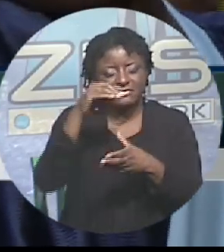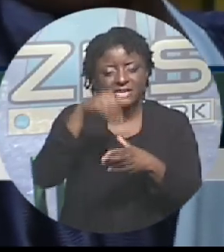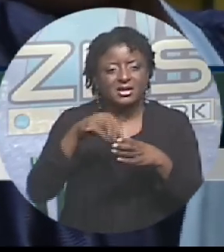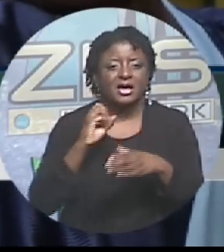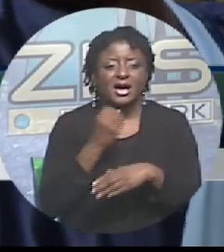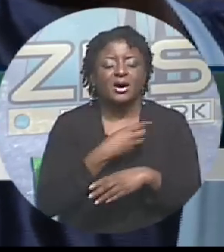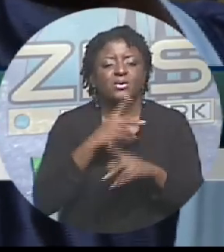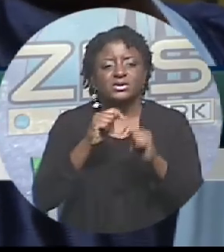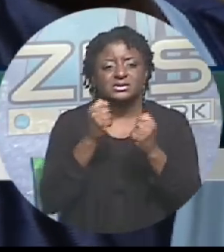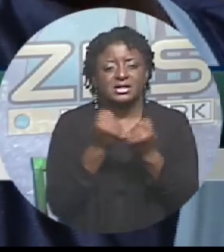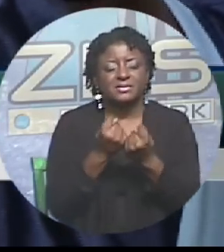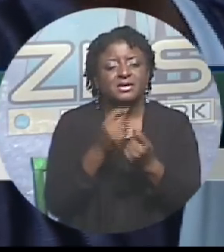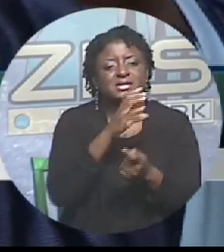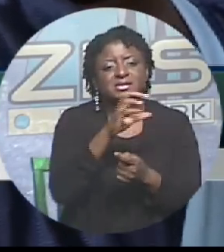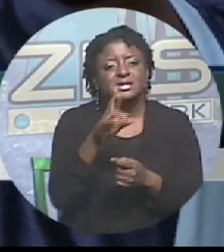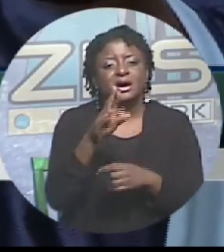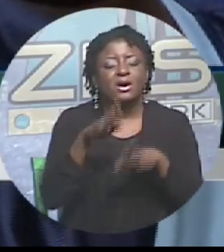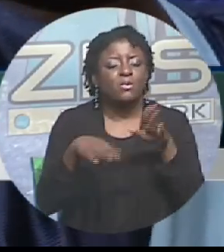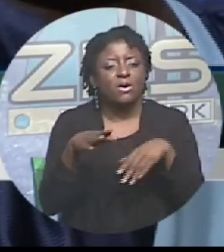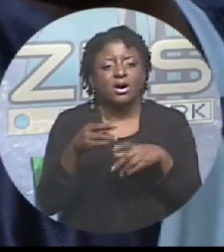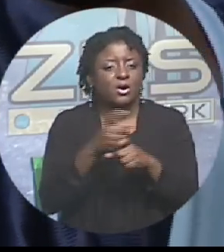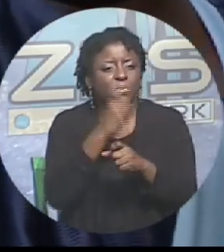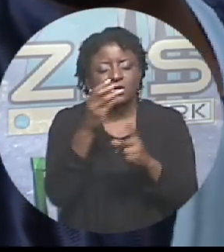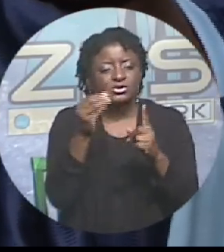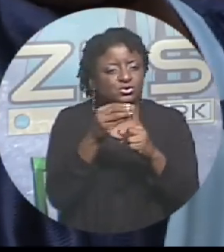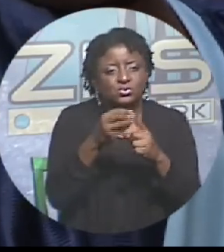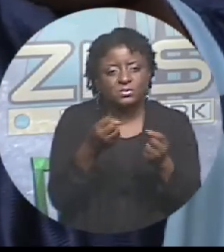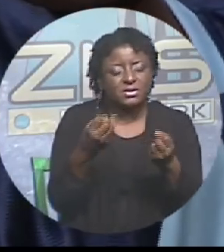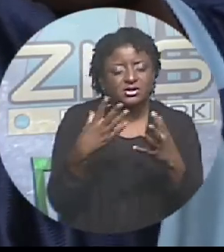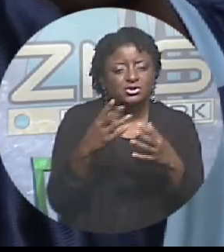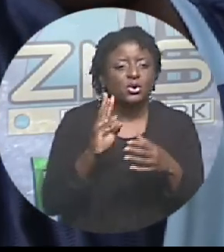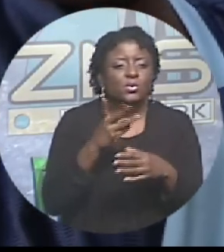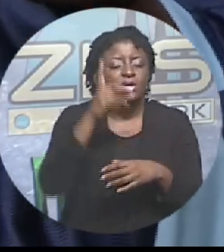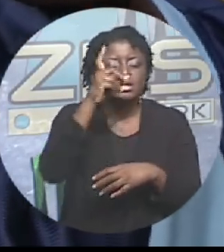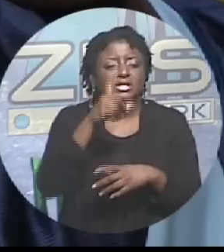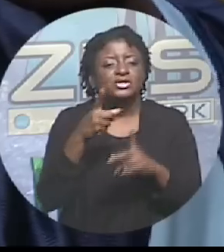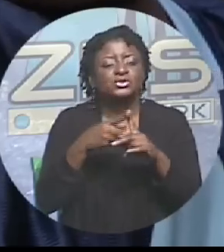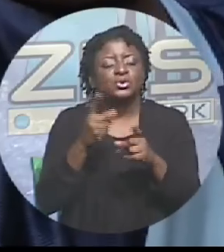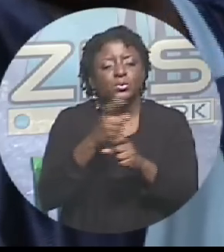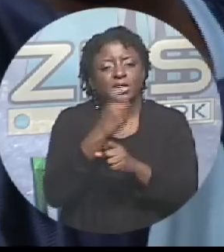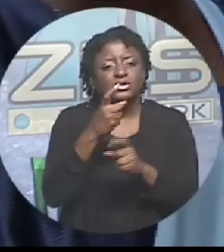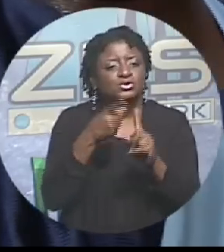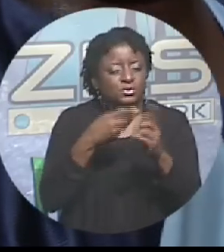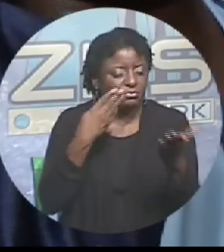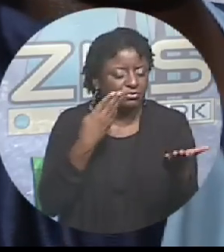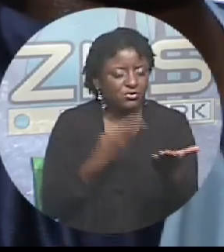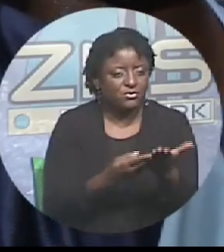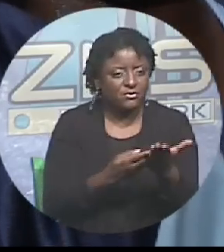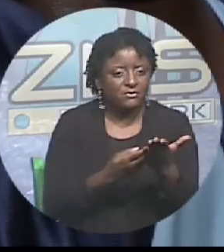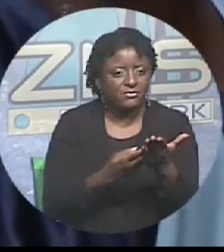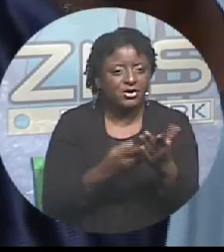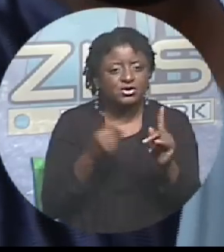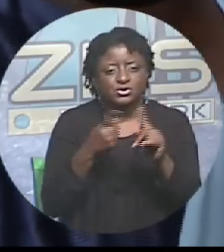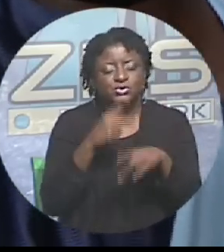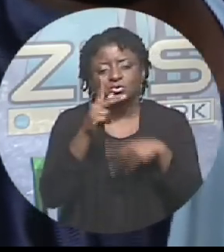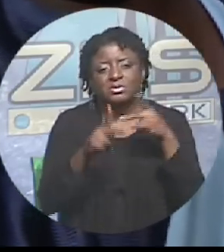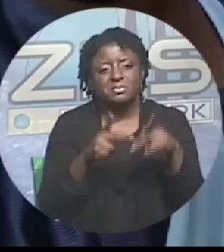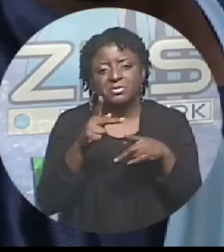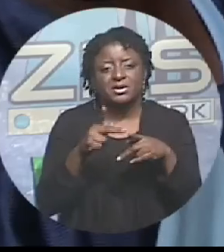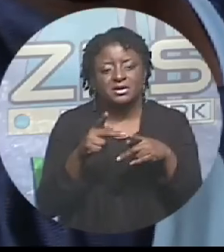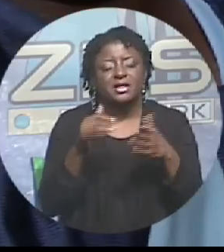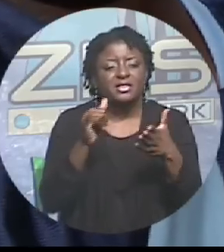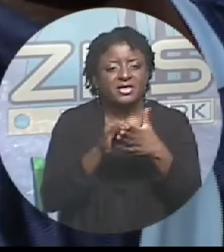C.R. Walker's win too much. So we had to win that one. To prove people around New Providence that